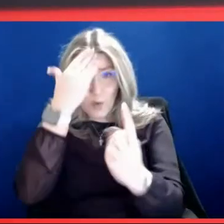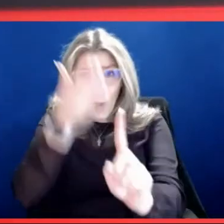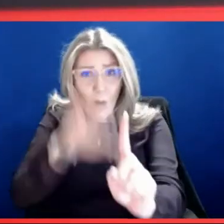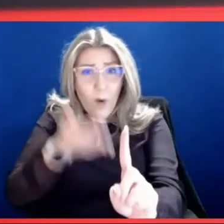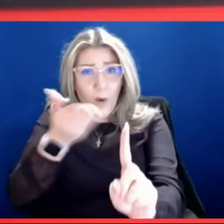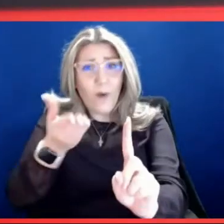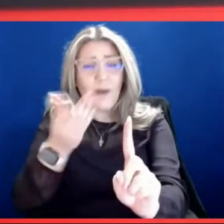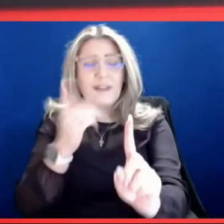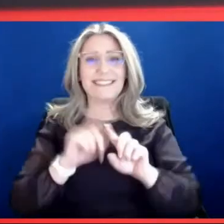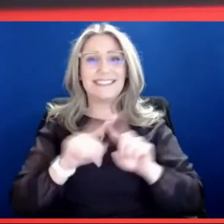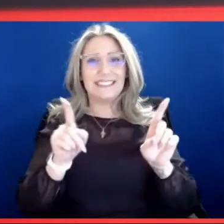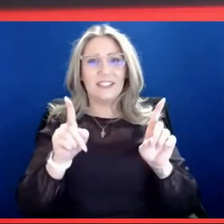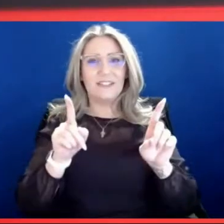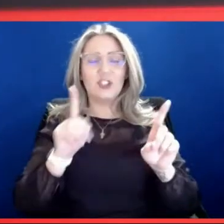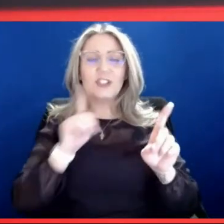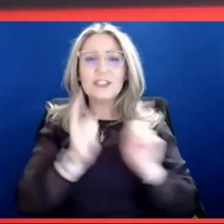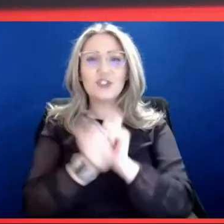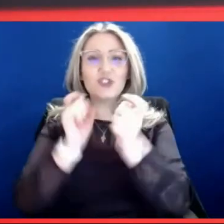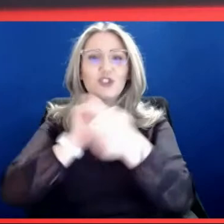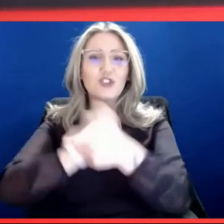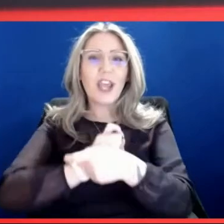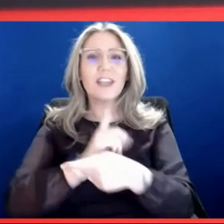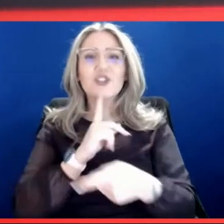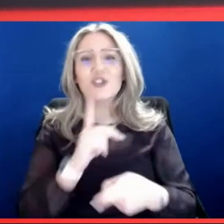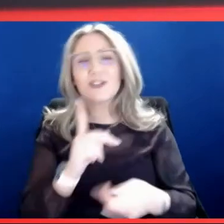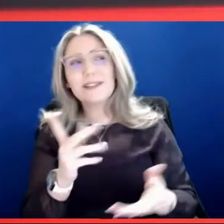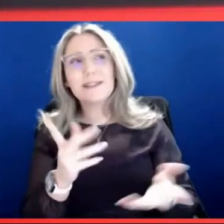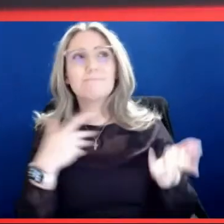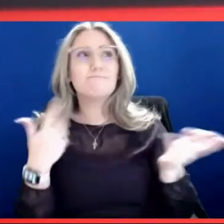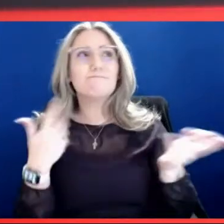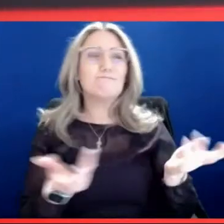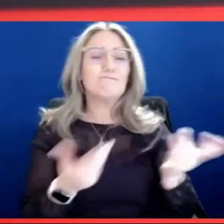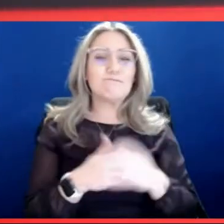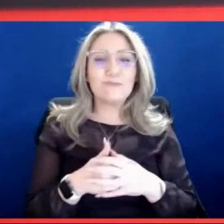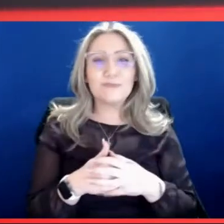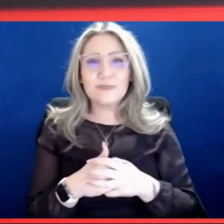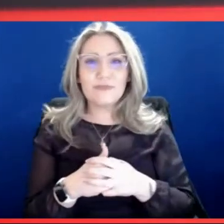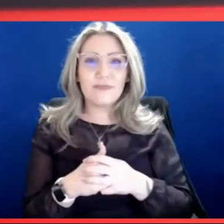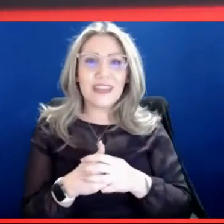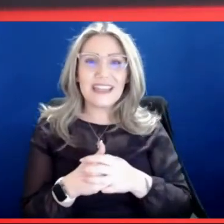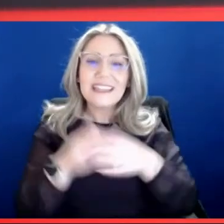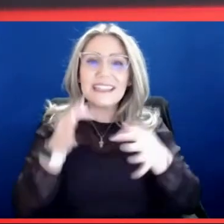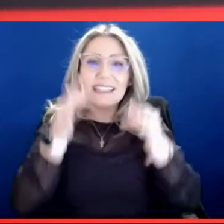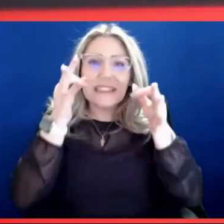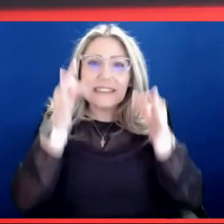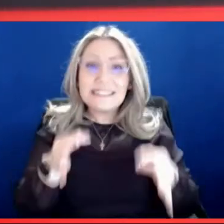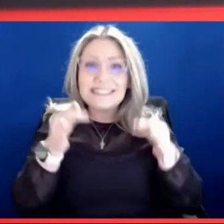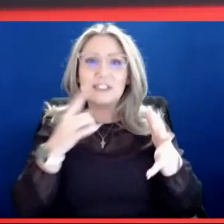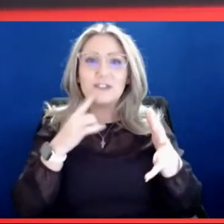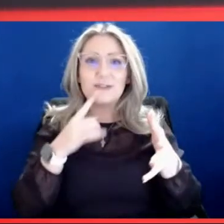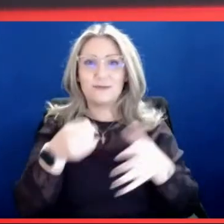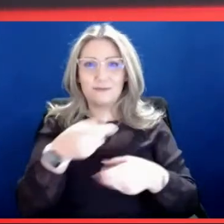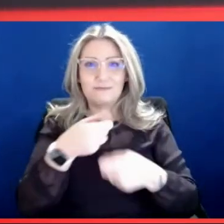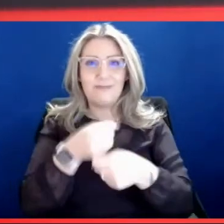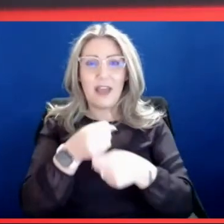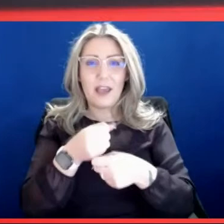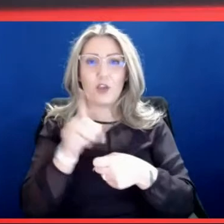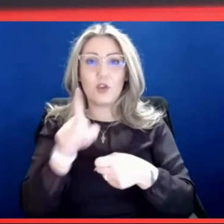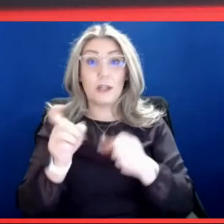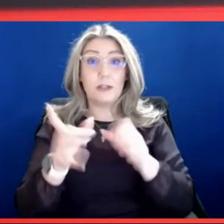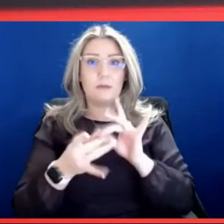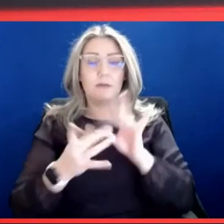it changes the decision making. You have to stay detached in your decision making,